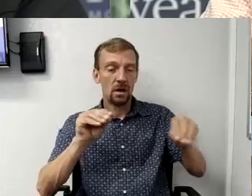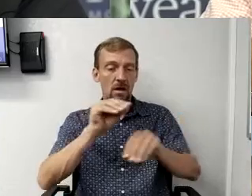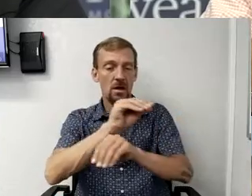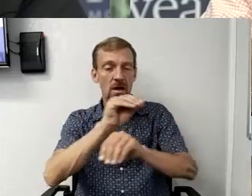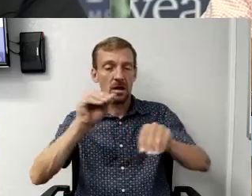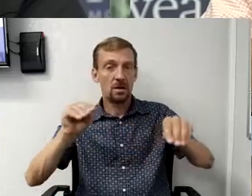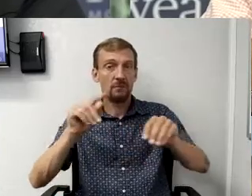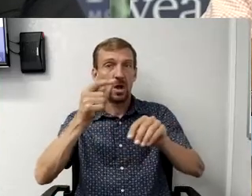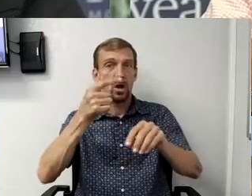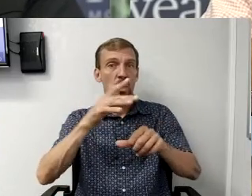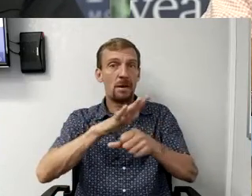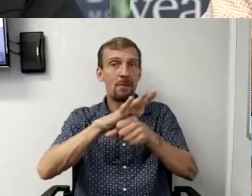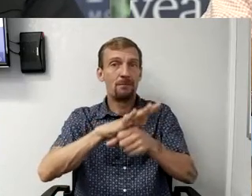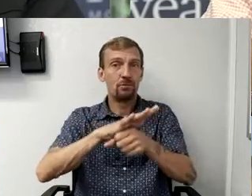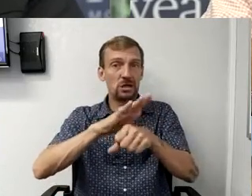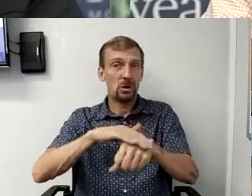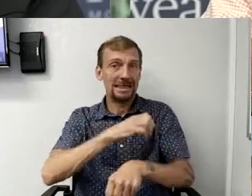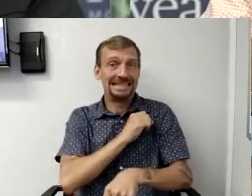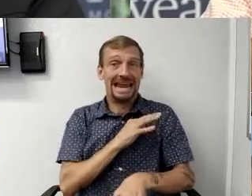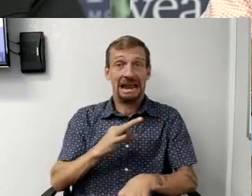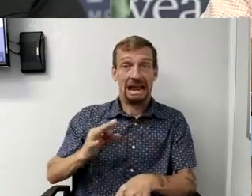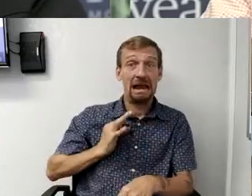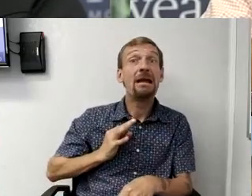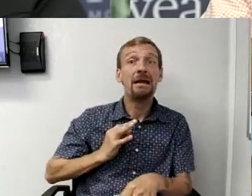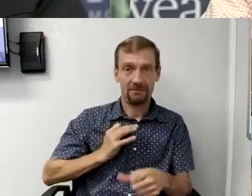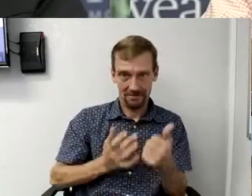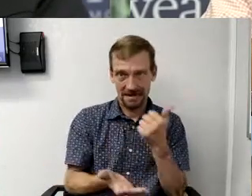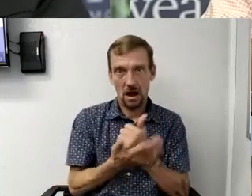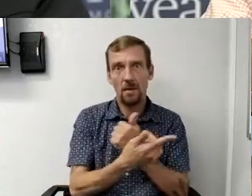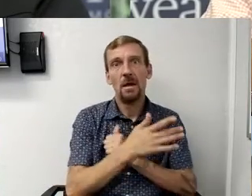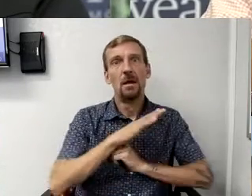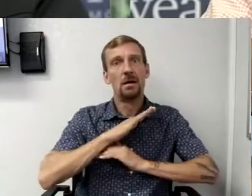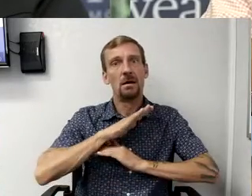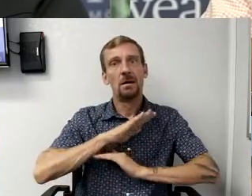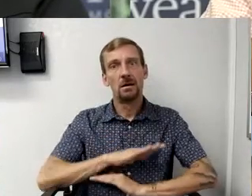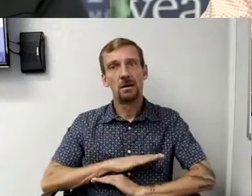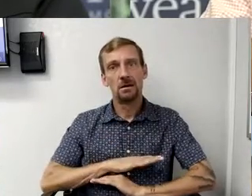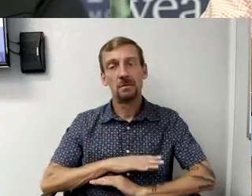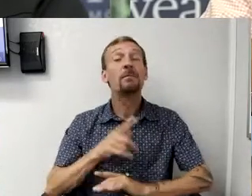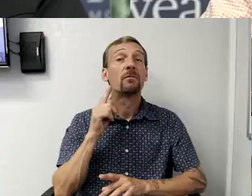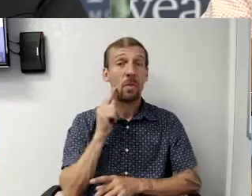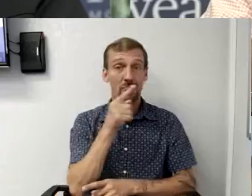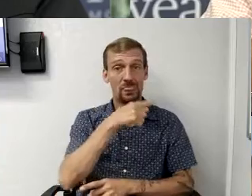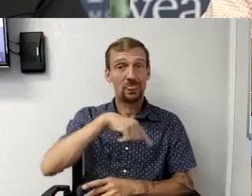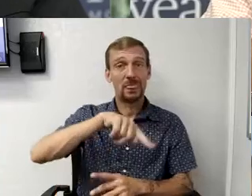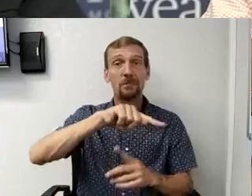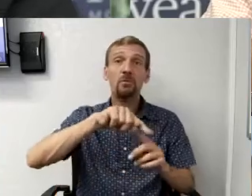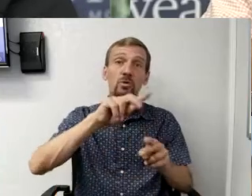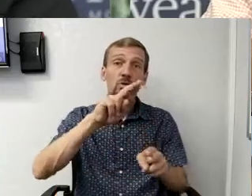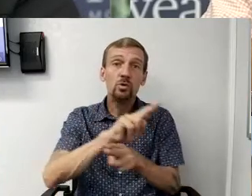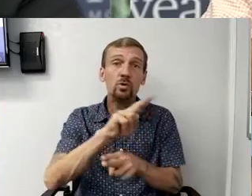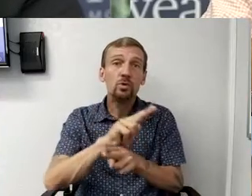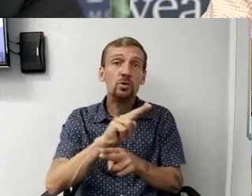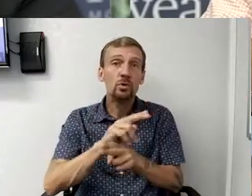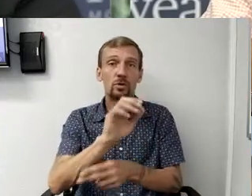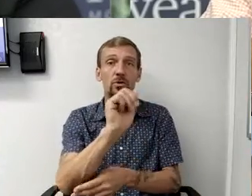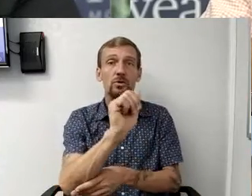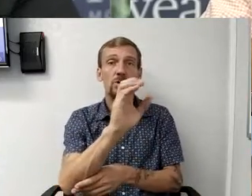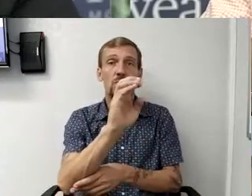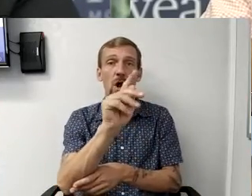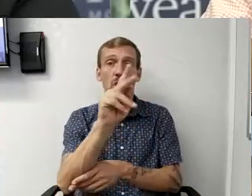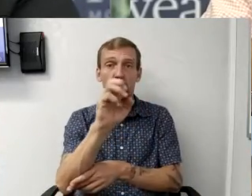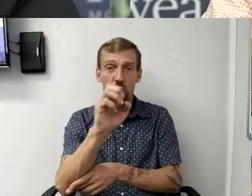staffing pressures off of the acute staff at the main medical center, and in using the acute staff that's